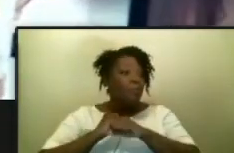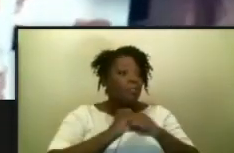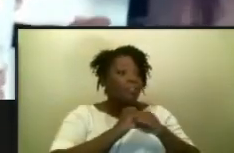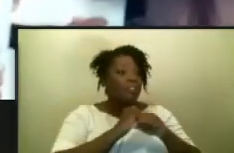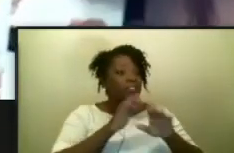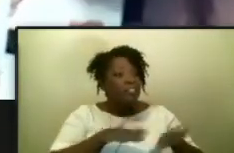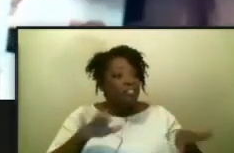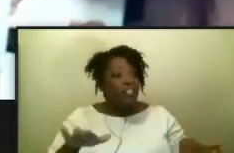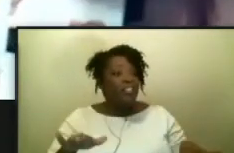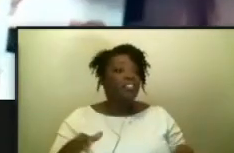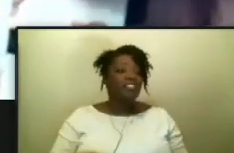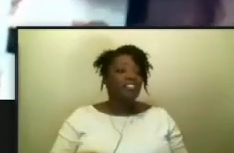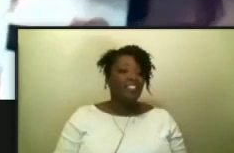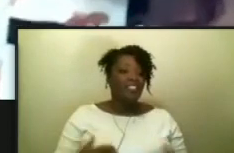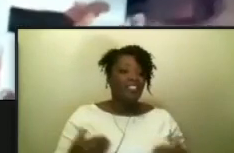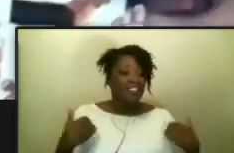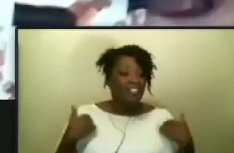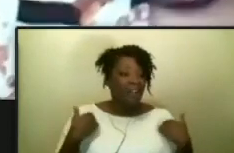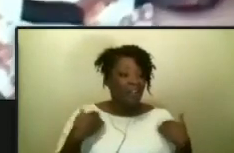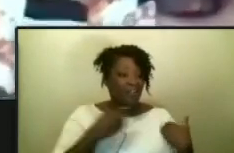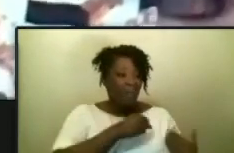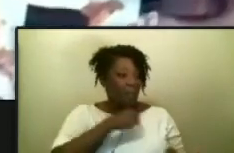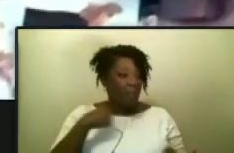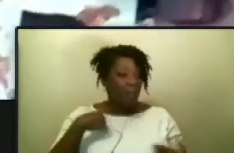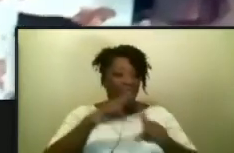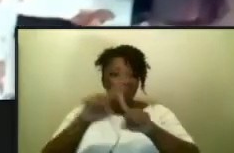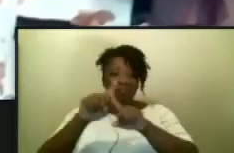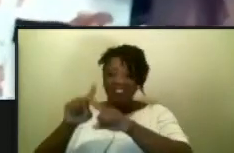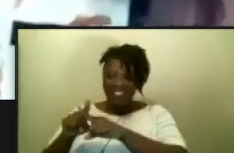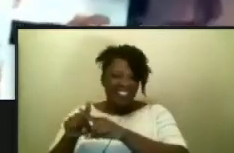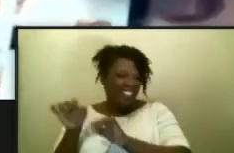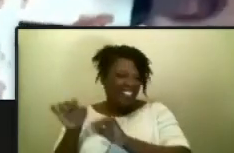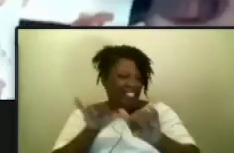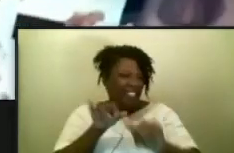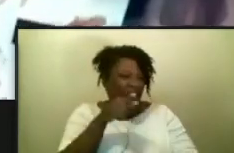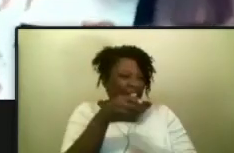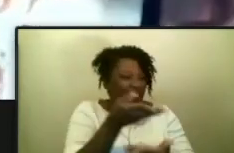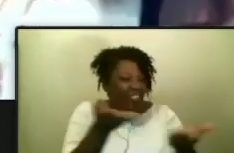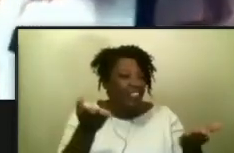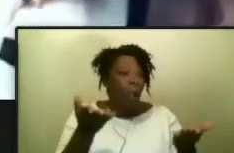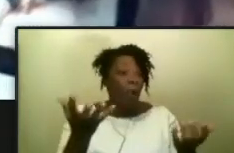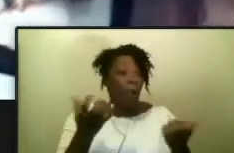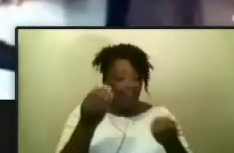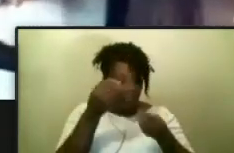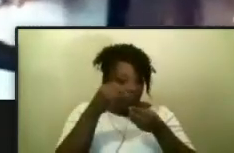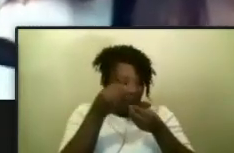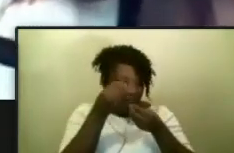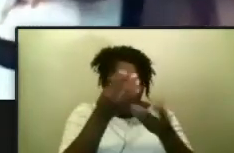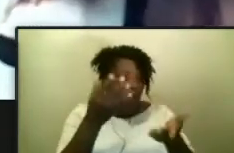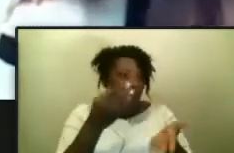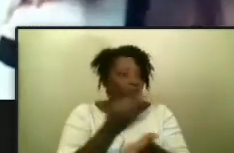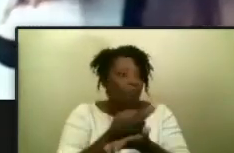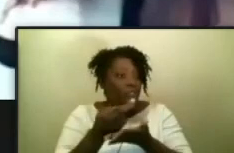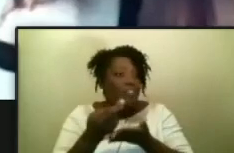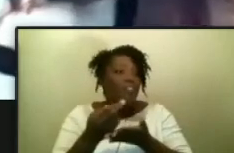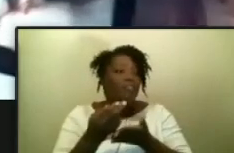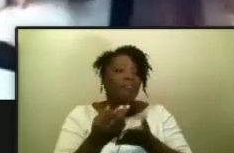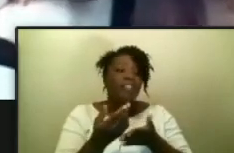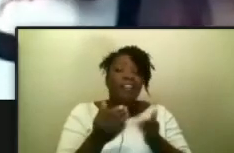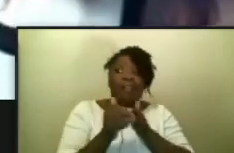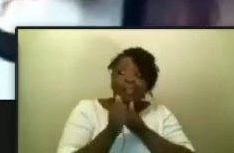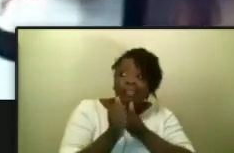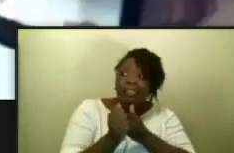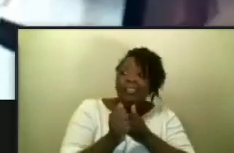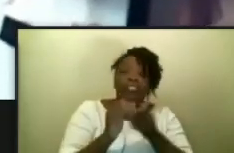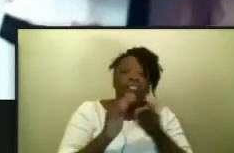members, just like you. We are all working hard to give the resources to the community and to help guide the community through these difficult